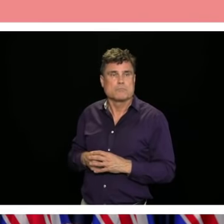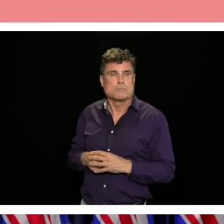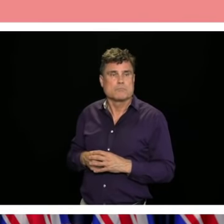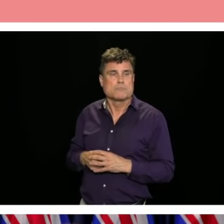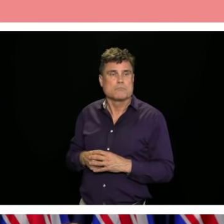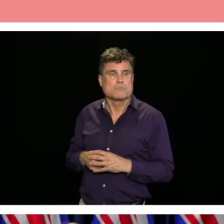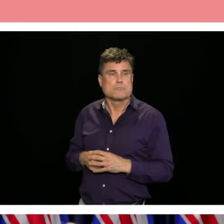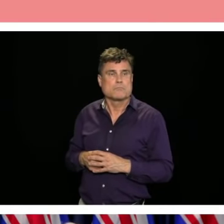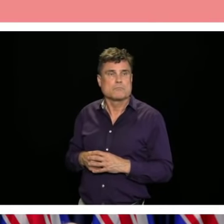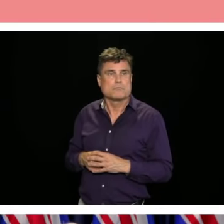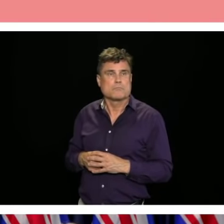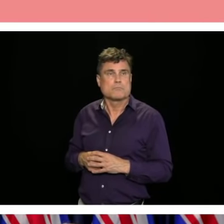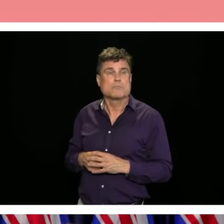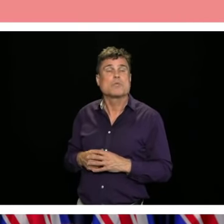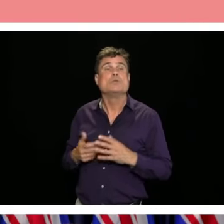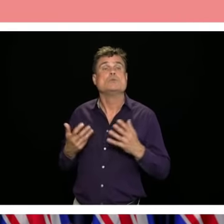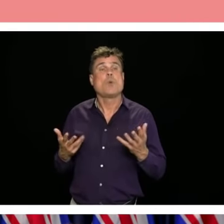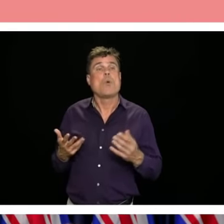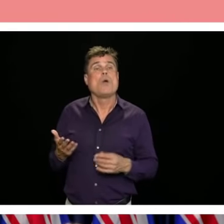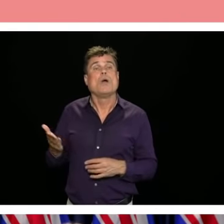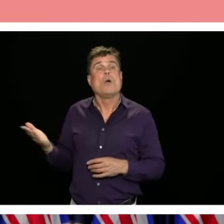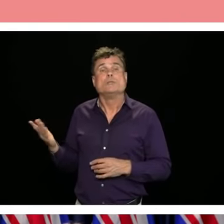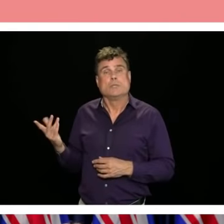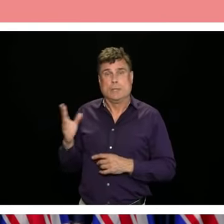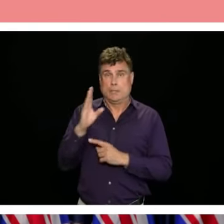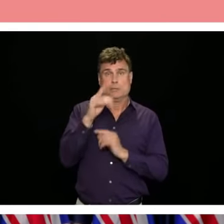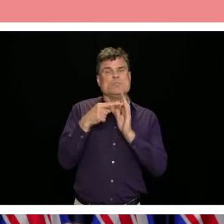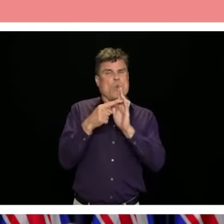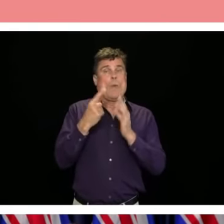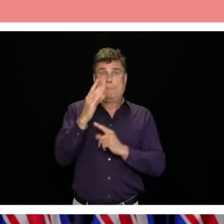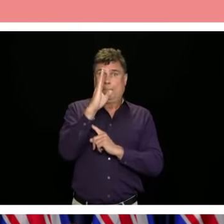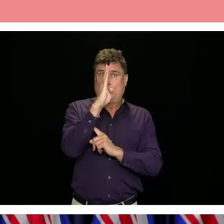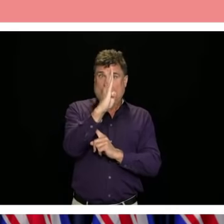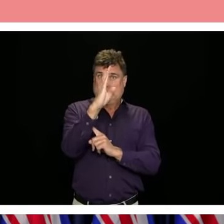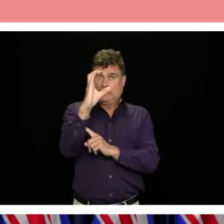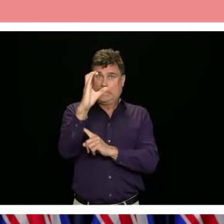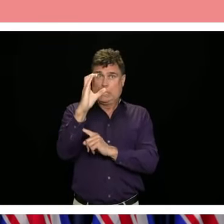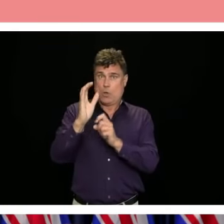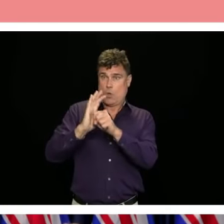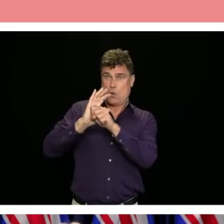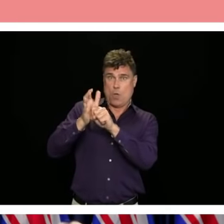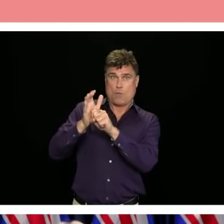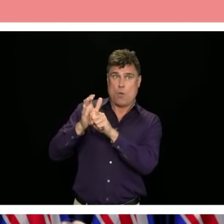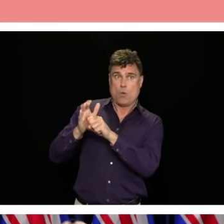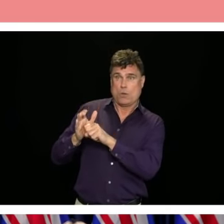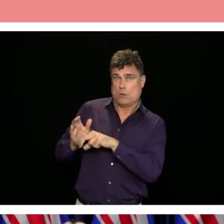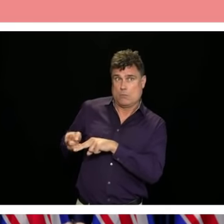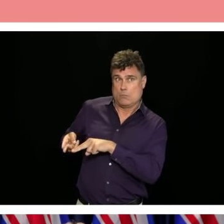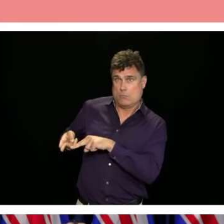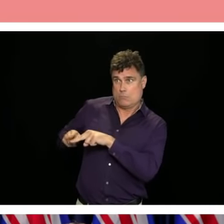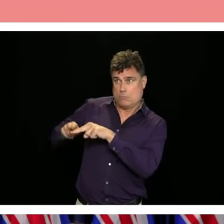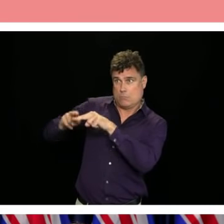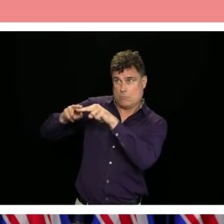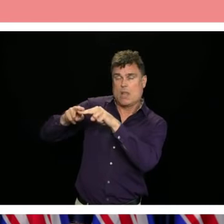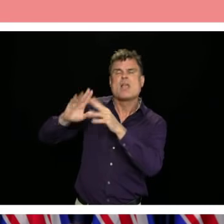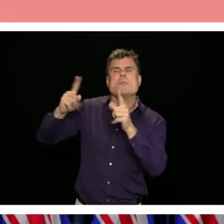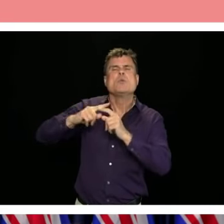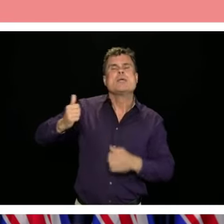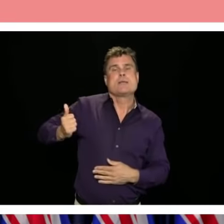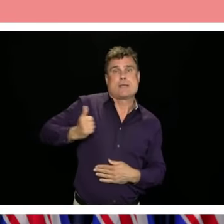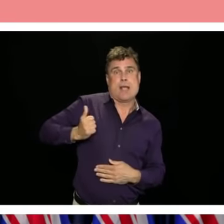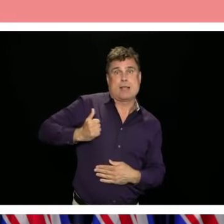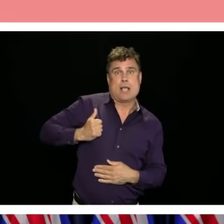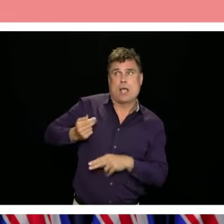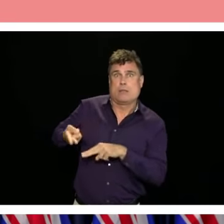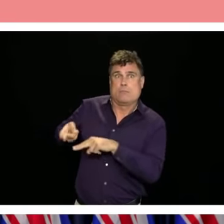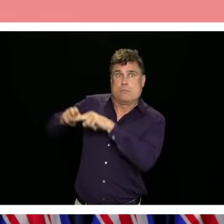cases arise in our community that aren't linked. All right. Next, we'll just go on very quickly to slides that